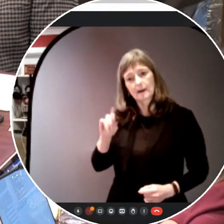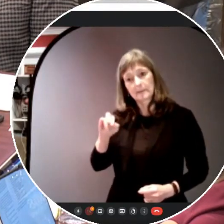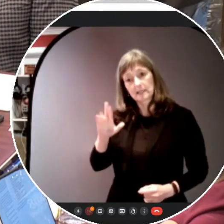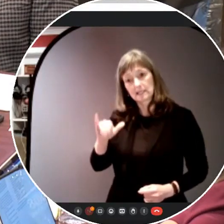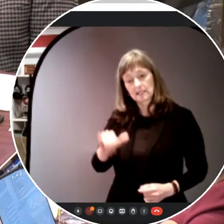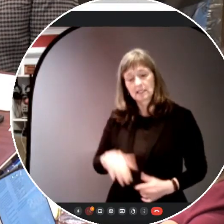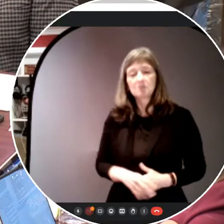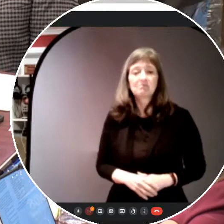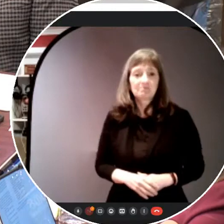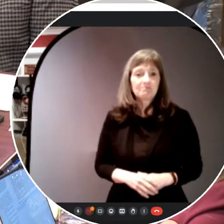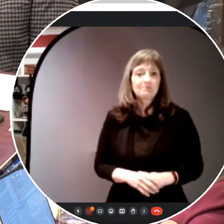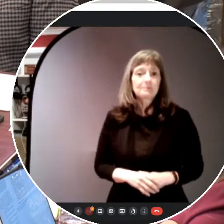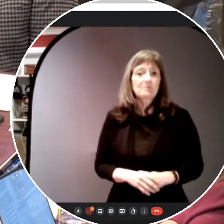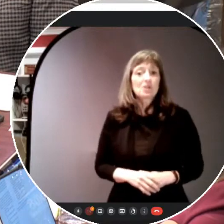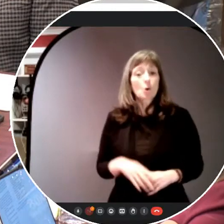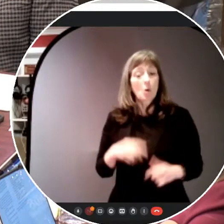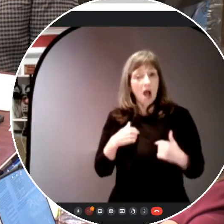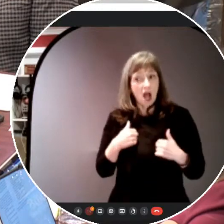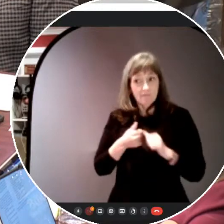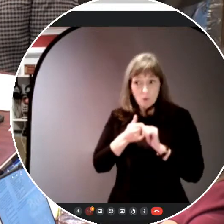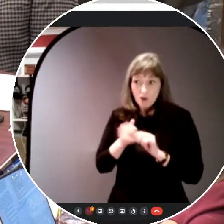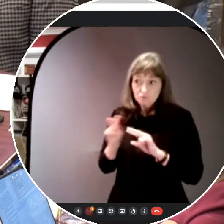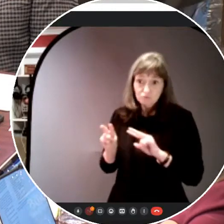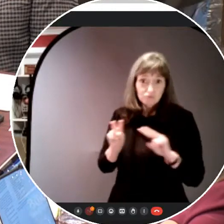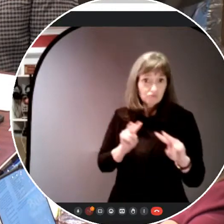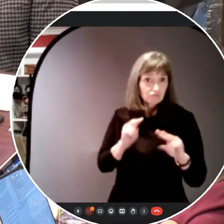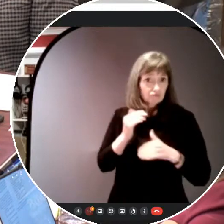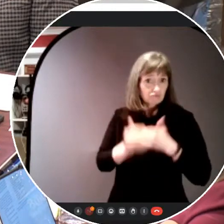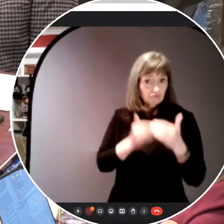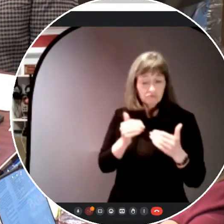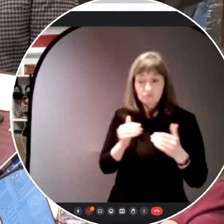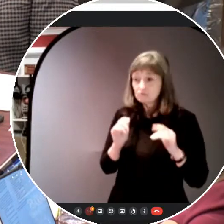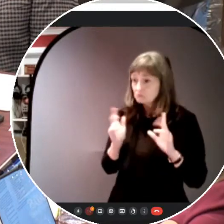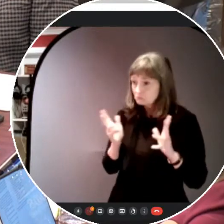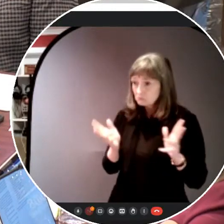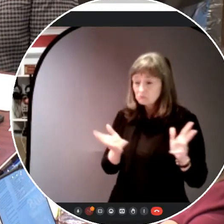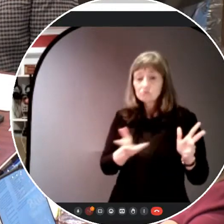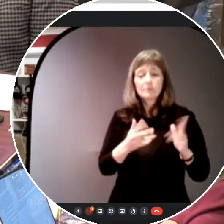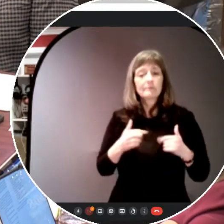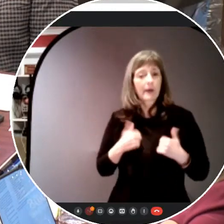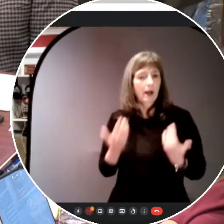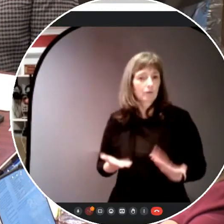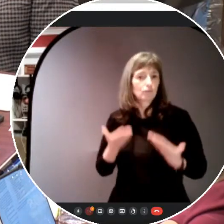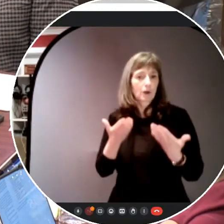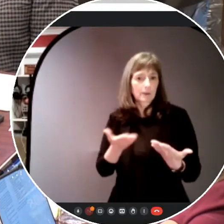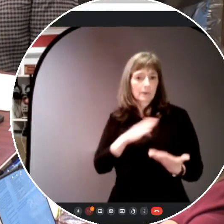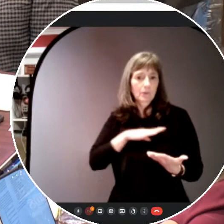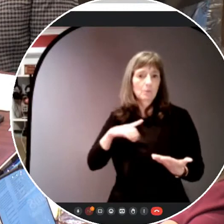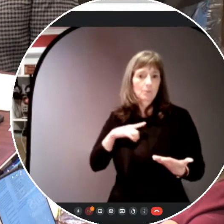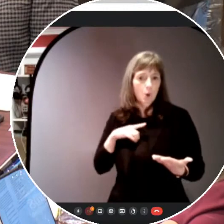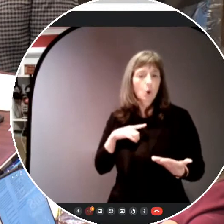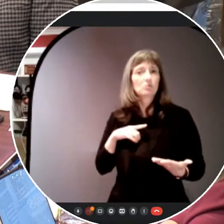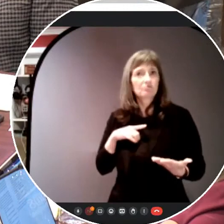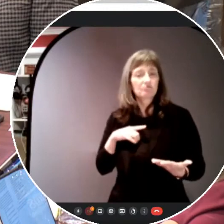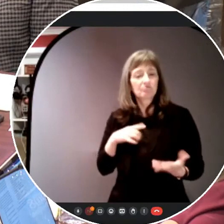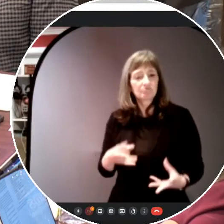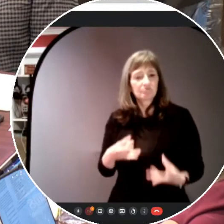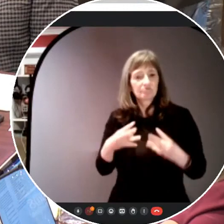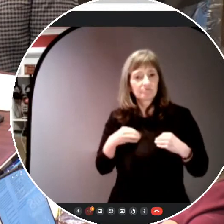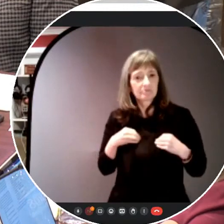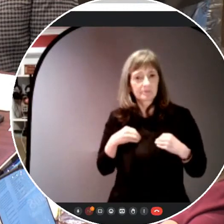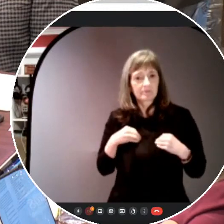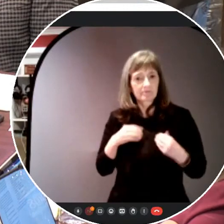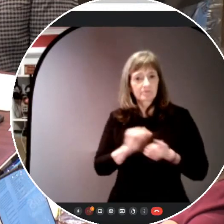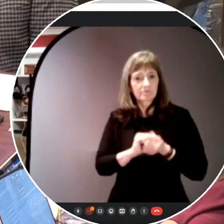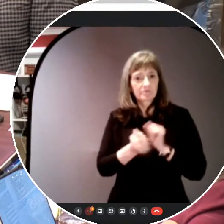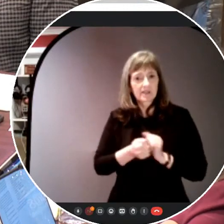having followed the process, I do recommend that the board consider accepting the name change